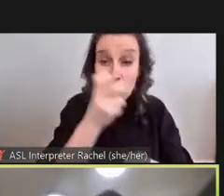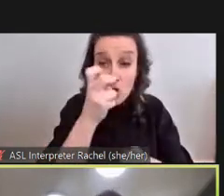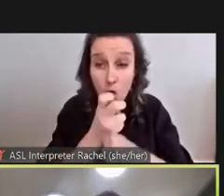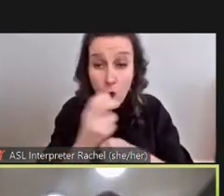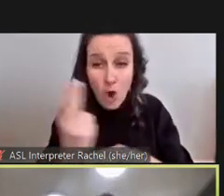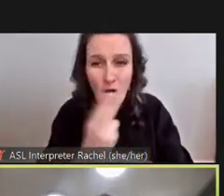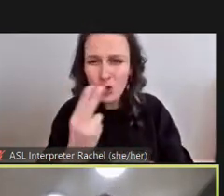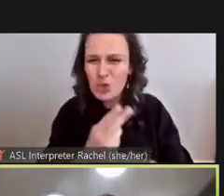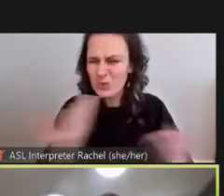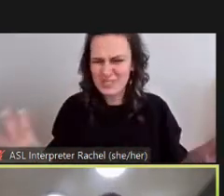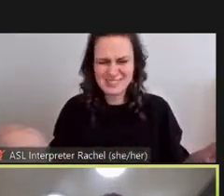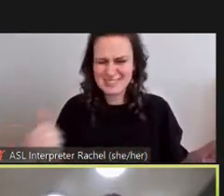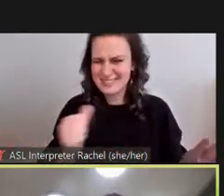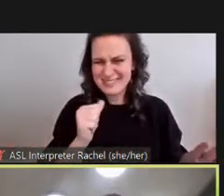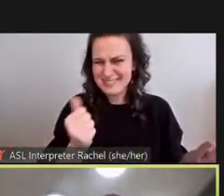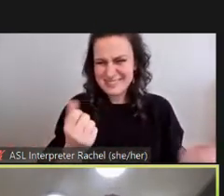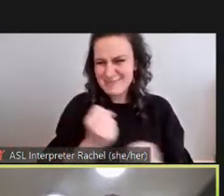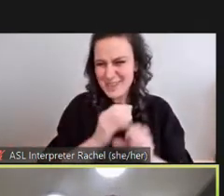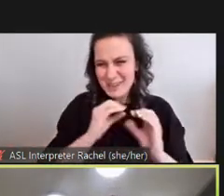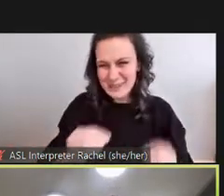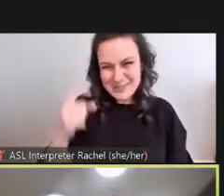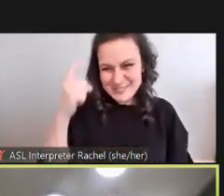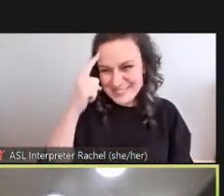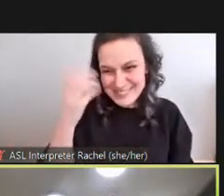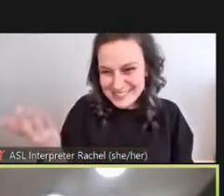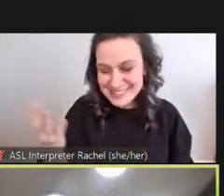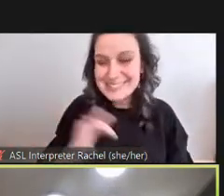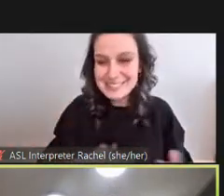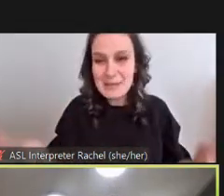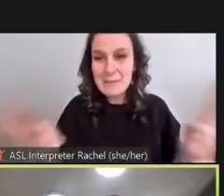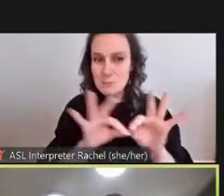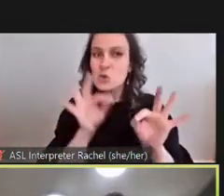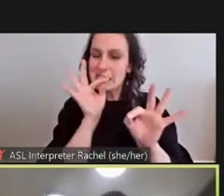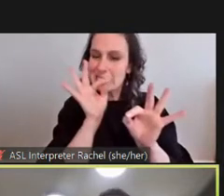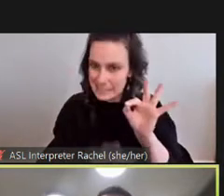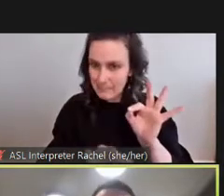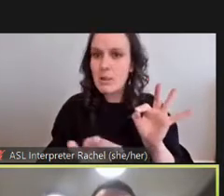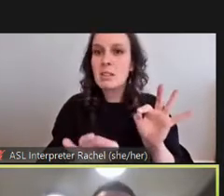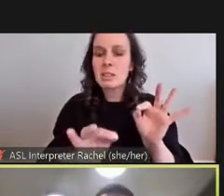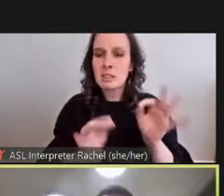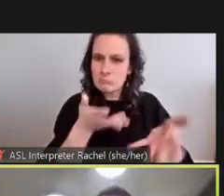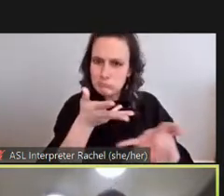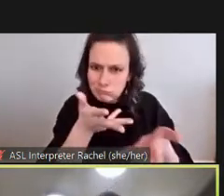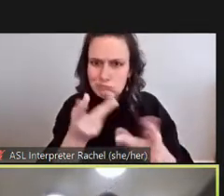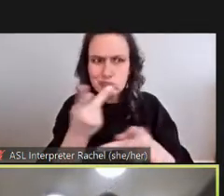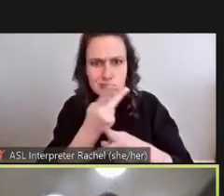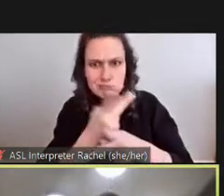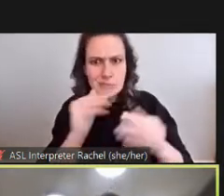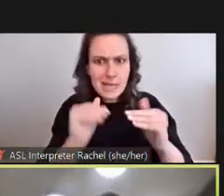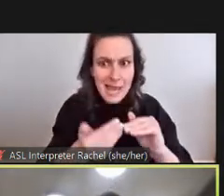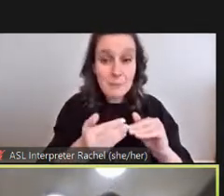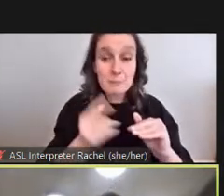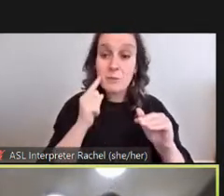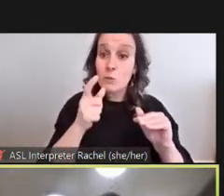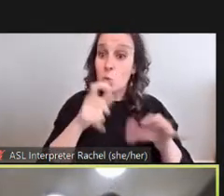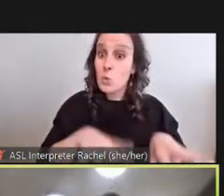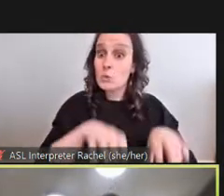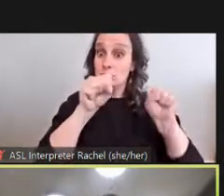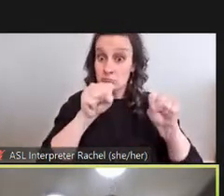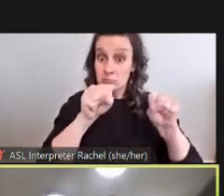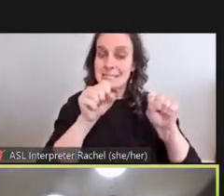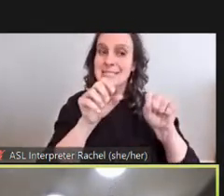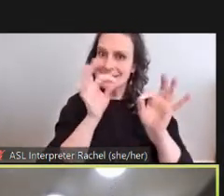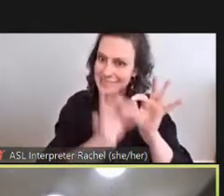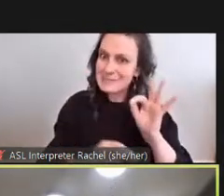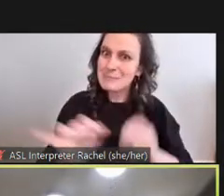and this kind of service would not make sense. So it's very simple interface. And also for the organizers, it's simple